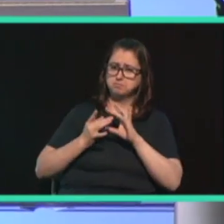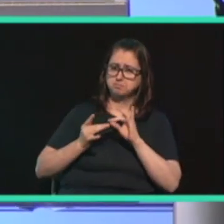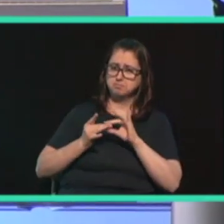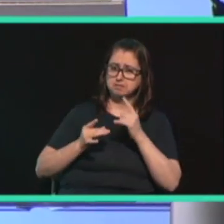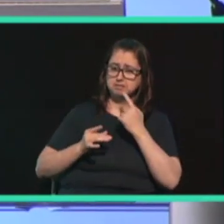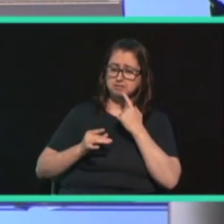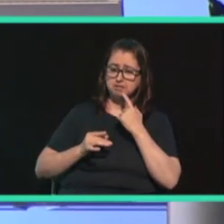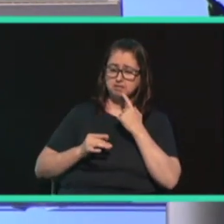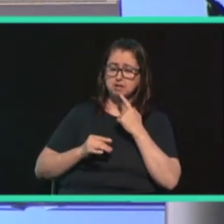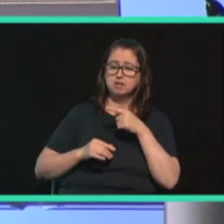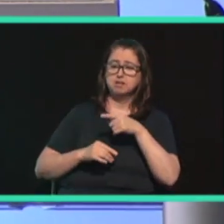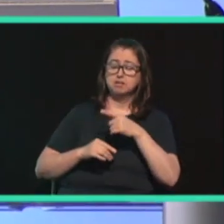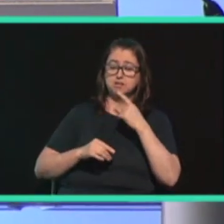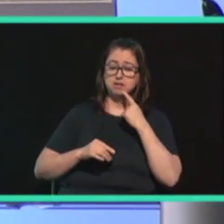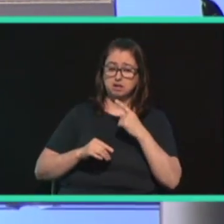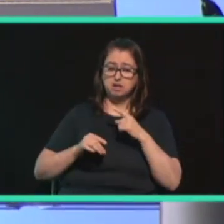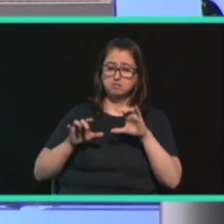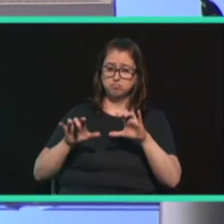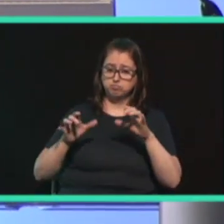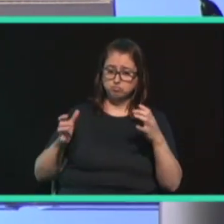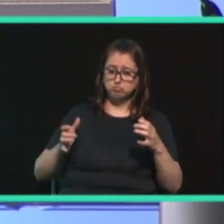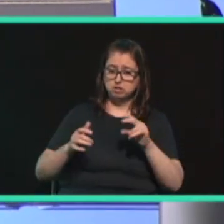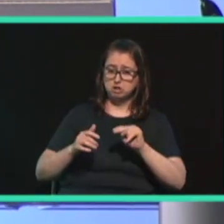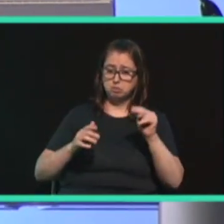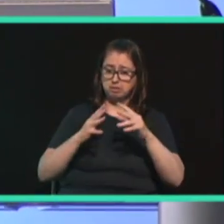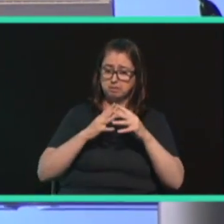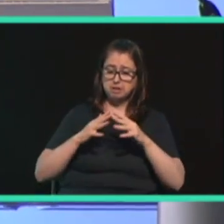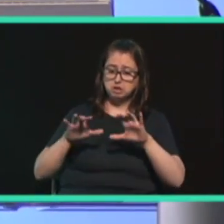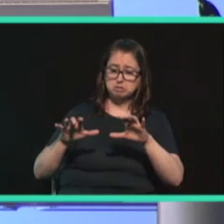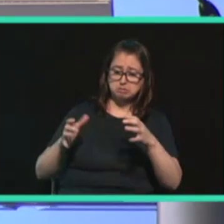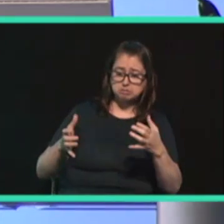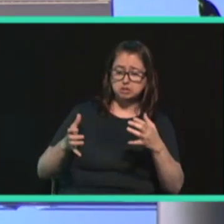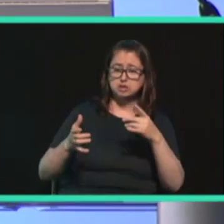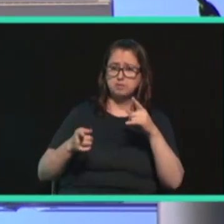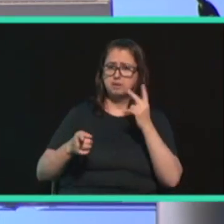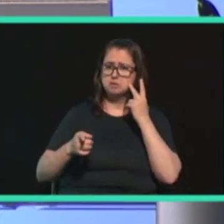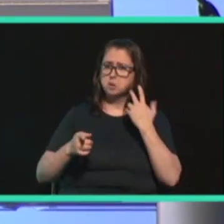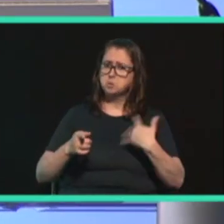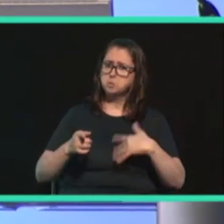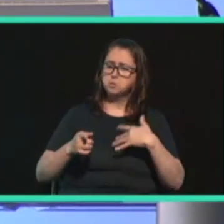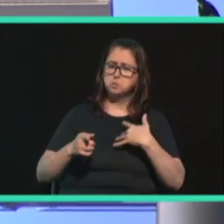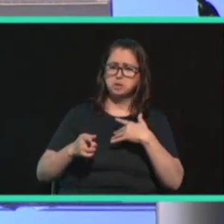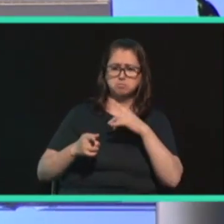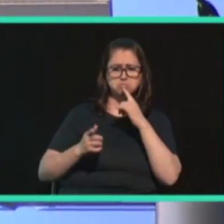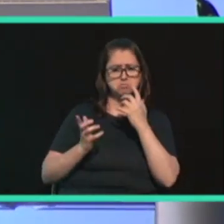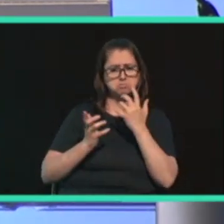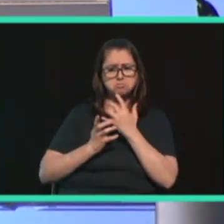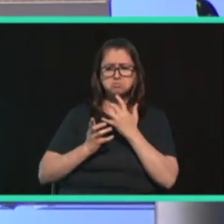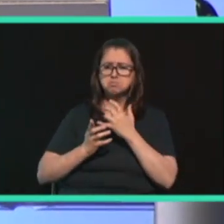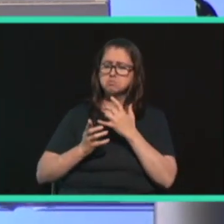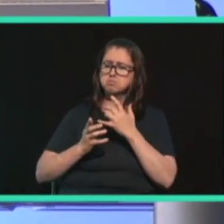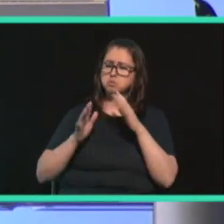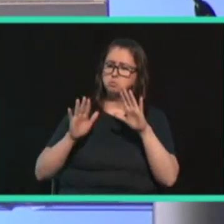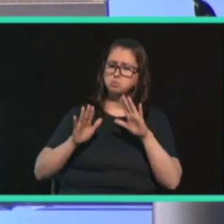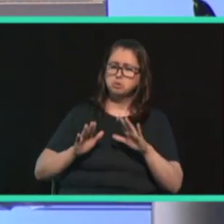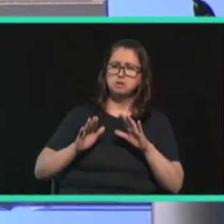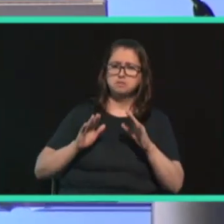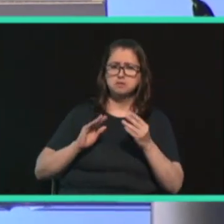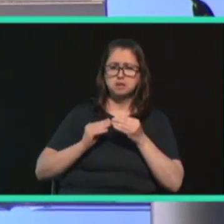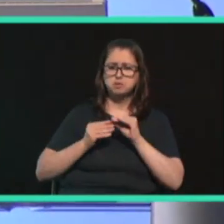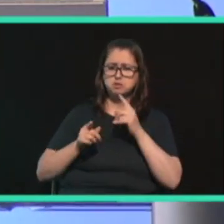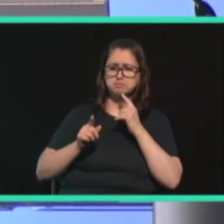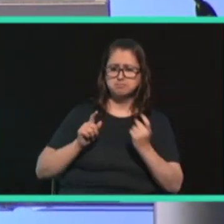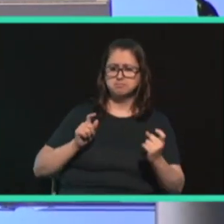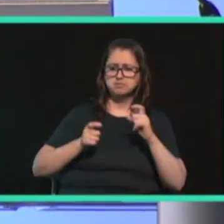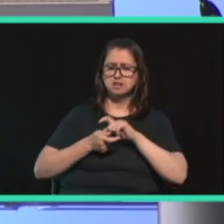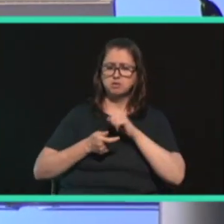results of a large cohort in North America yielded some of the most impressive recorded clinical changes ever in